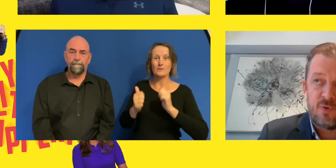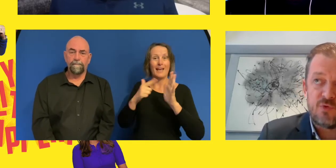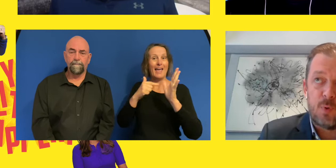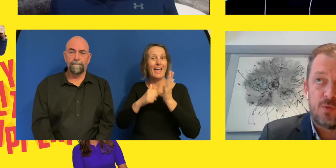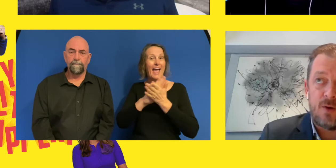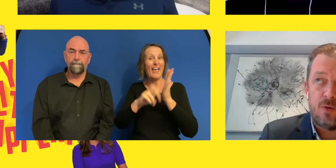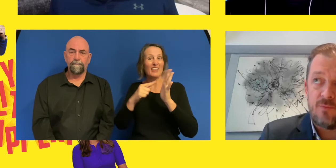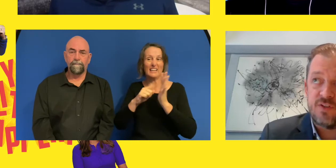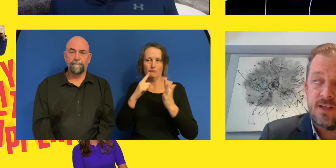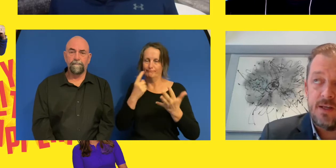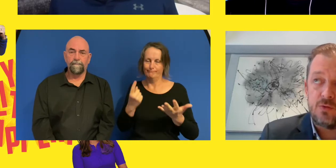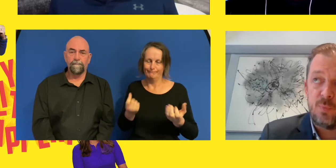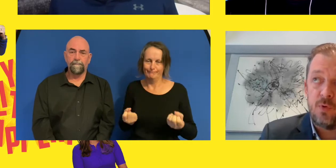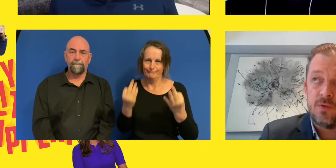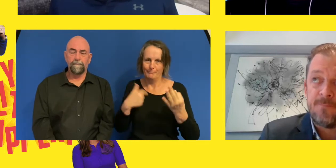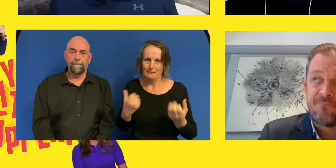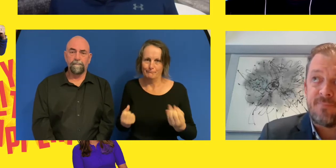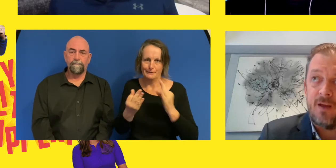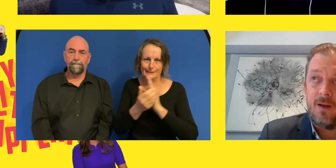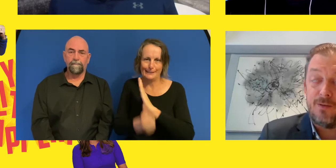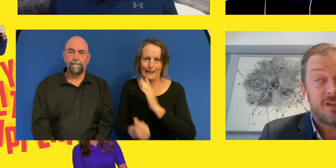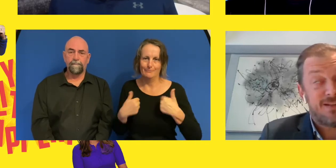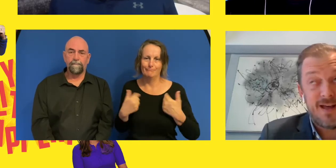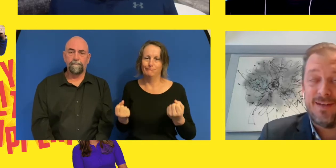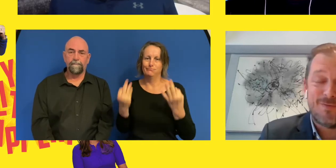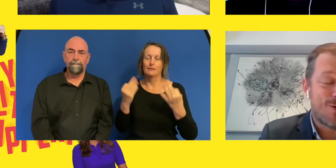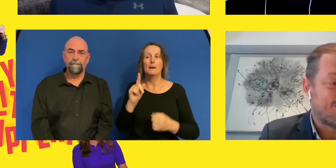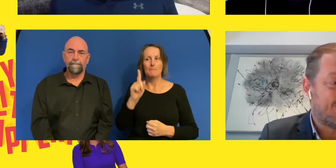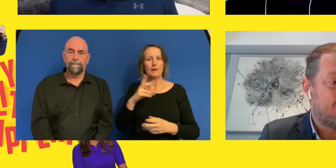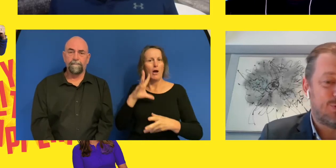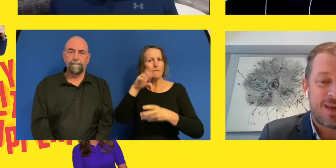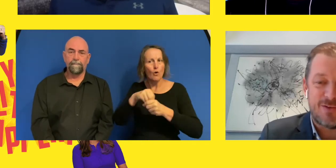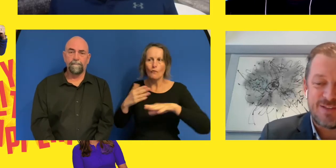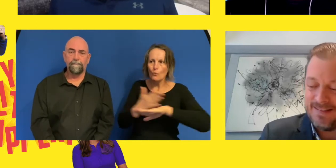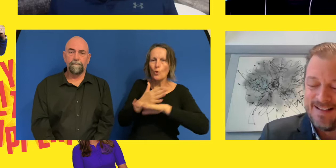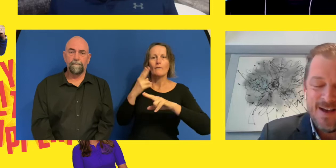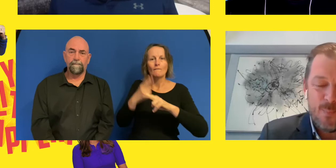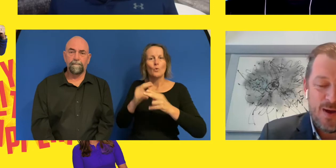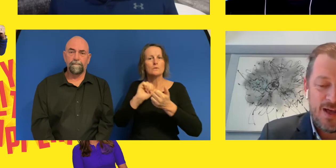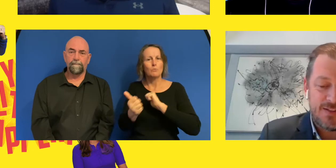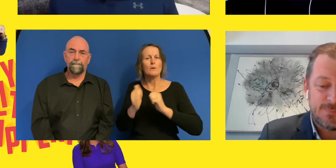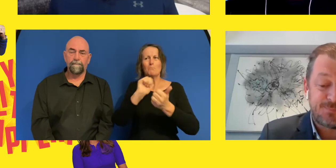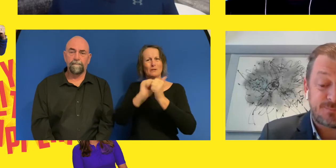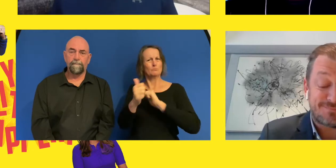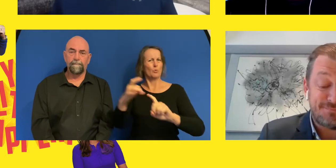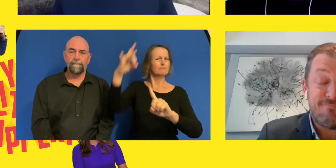I come from sport. My whole life was dedicated to sport, not as an athlete, of course, due to the lack of talent,